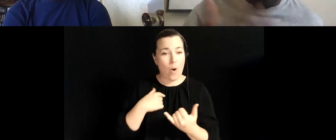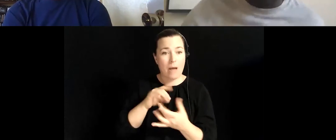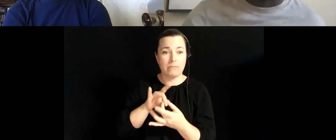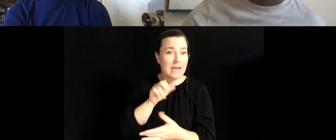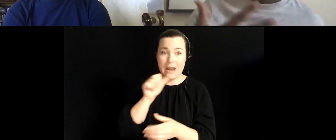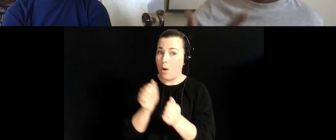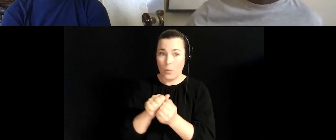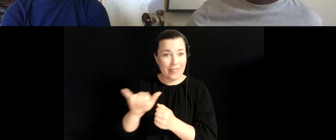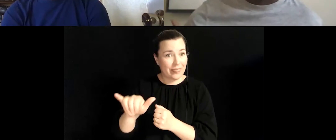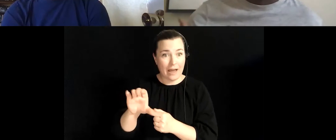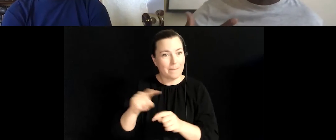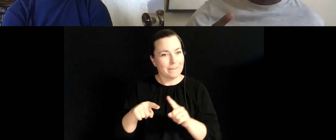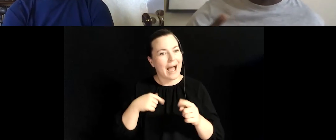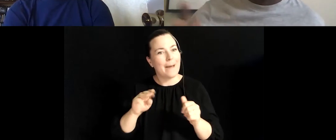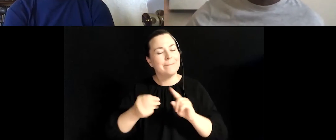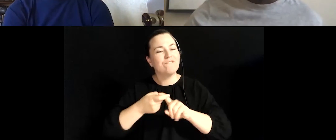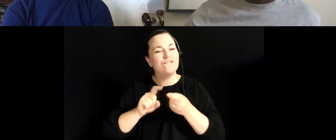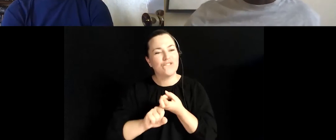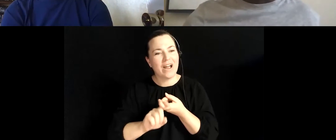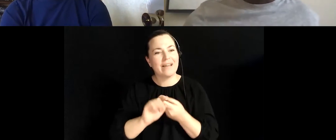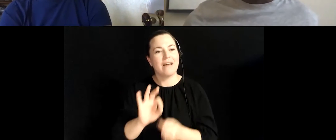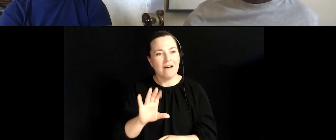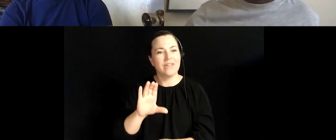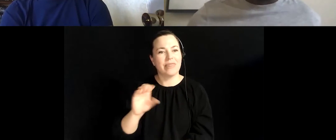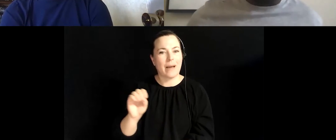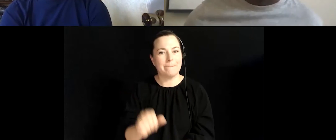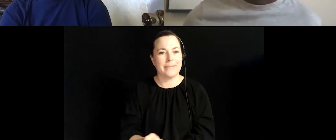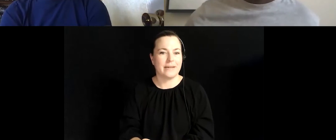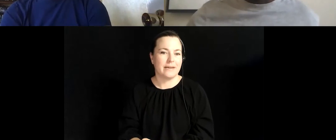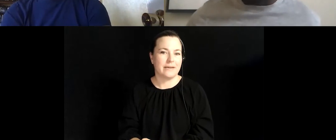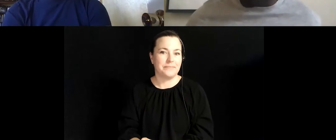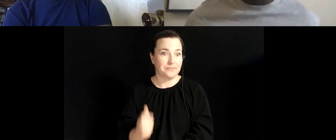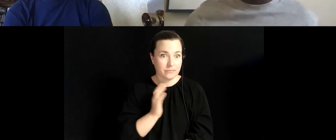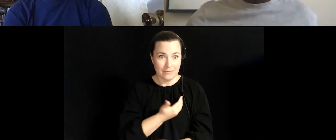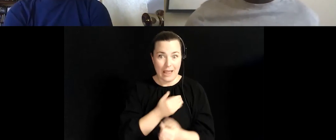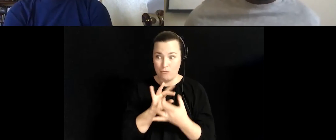a friend of the company, and our relationship shifts